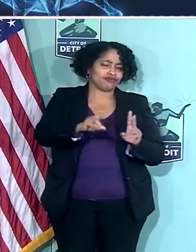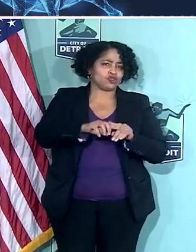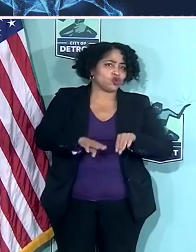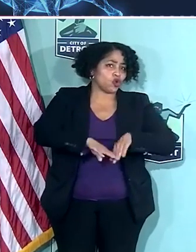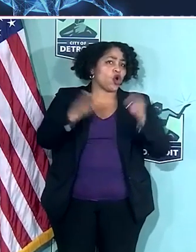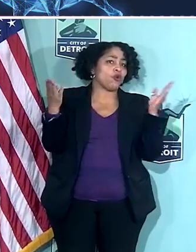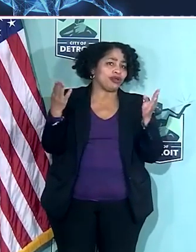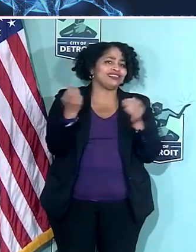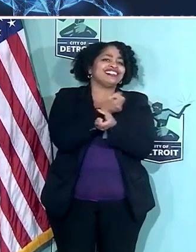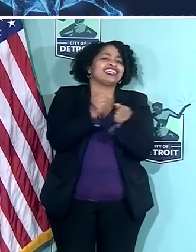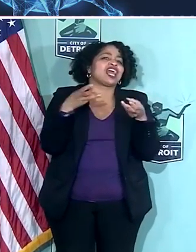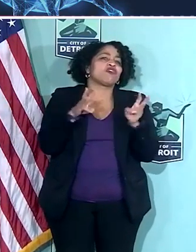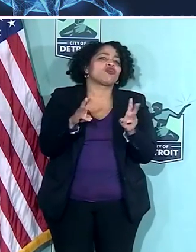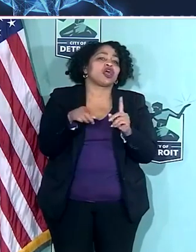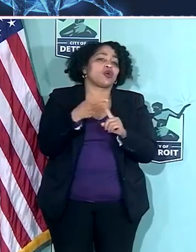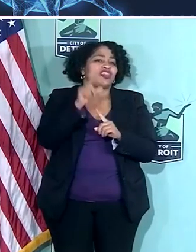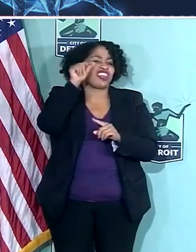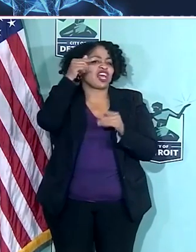go-ahead sign.